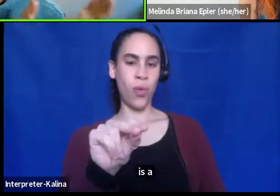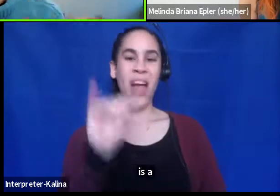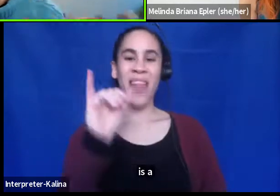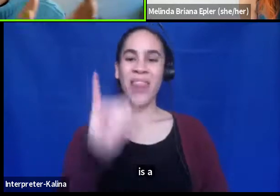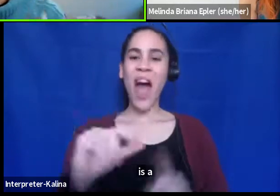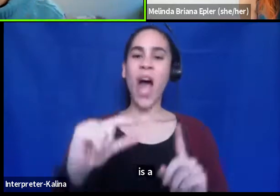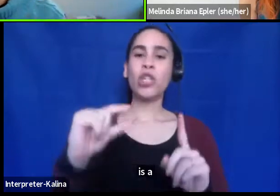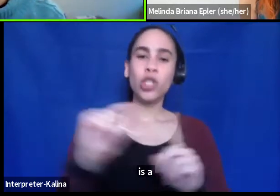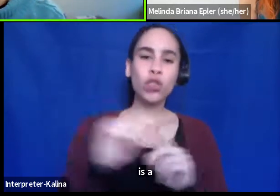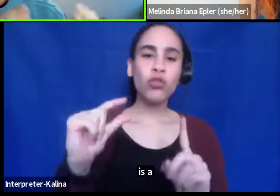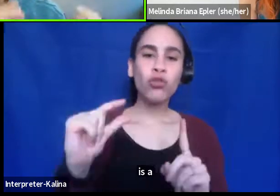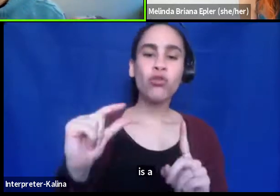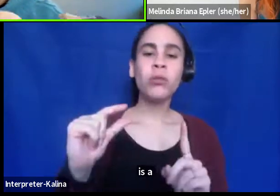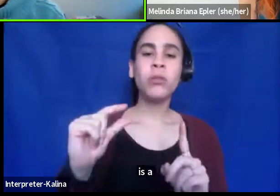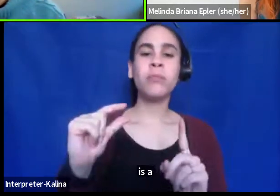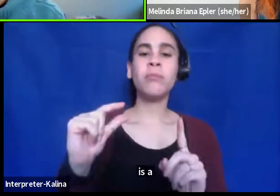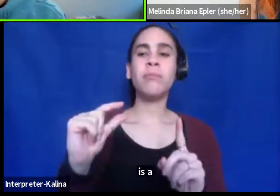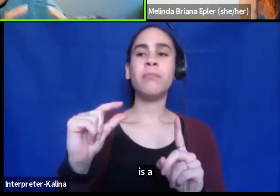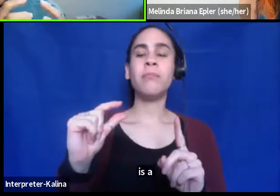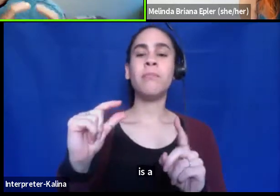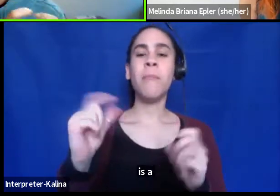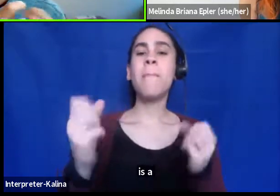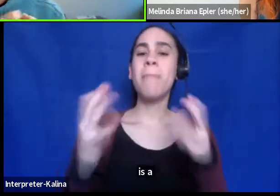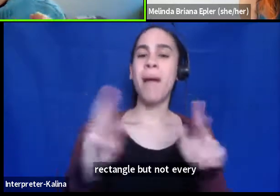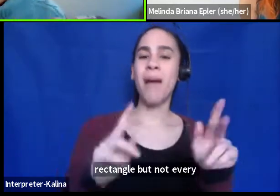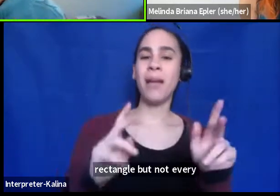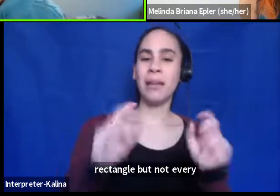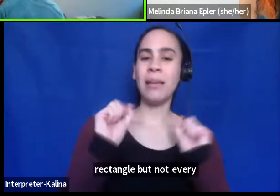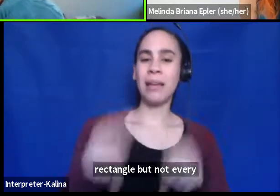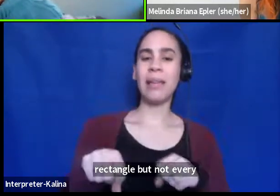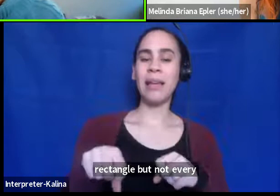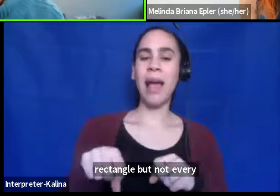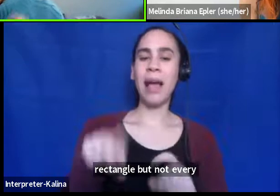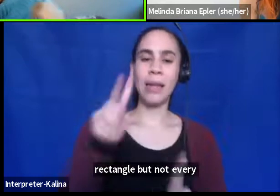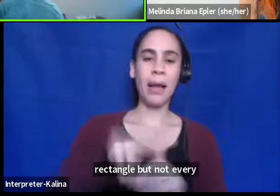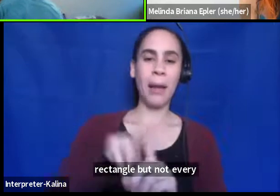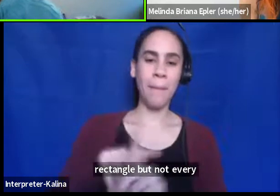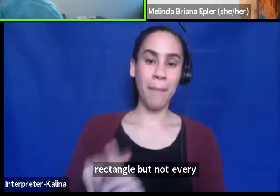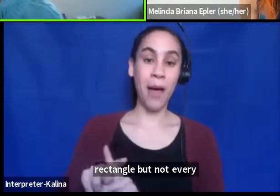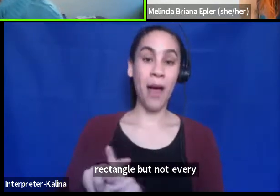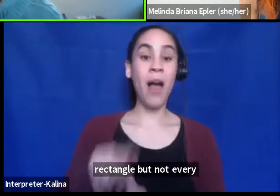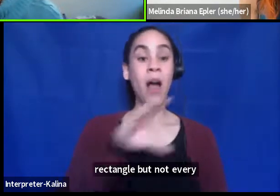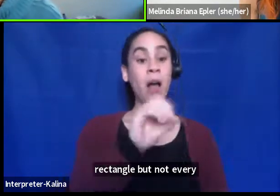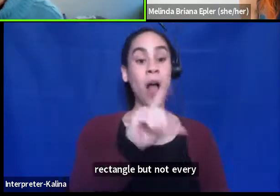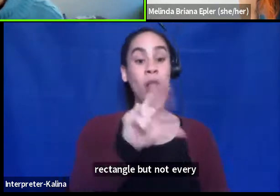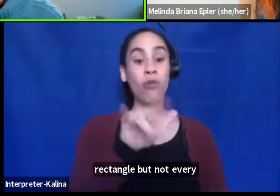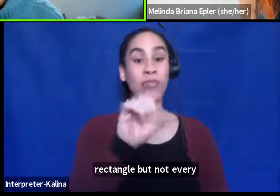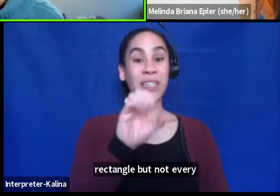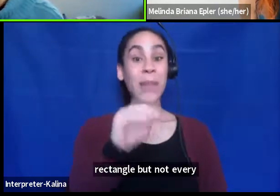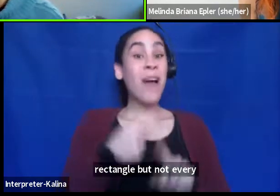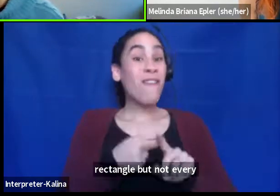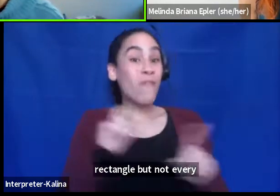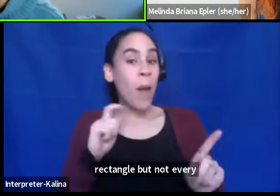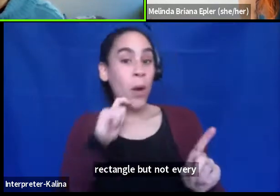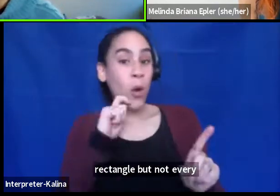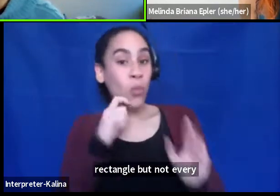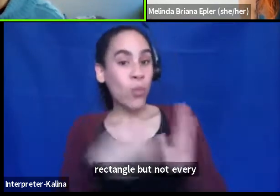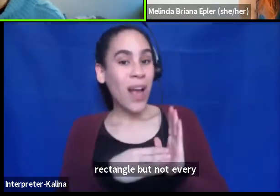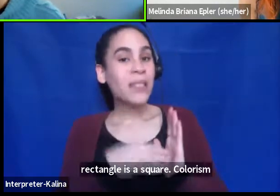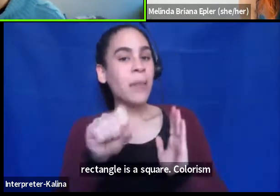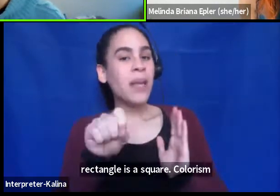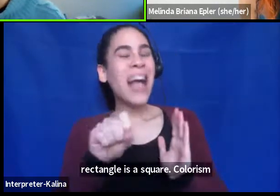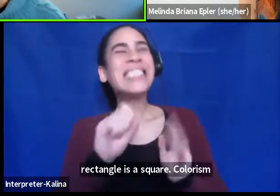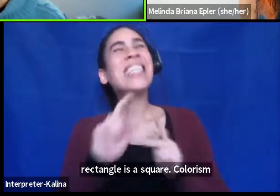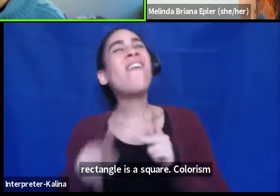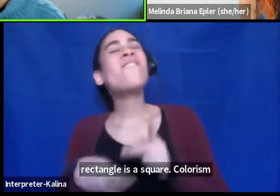other things fit into. And so colorism, it stems from racism. It's a form of racism, but not